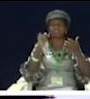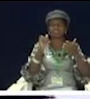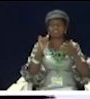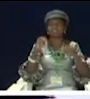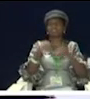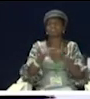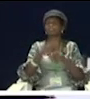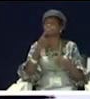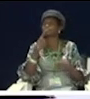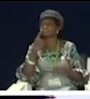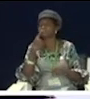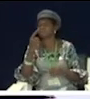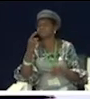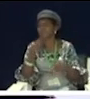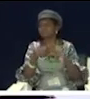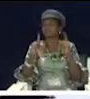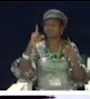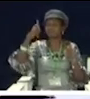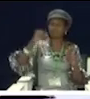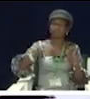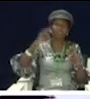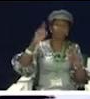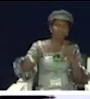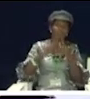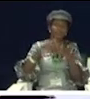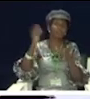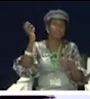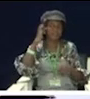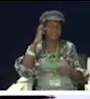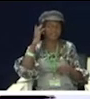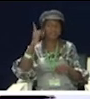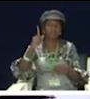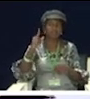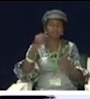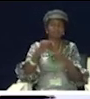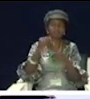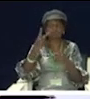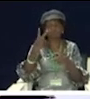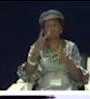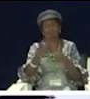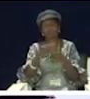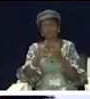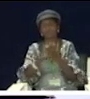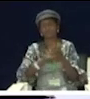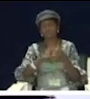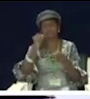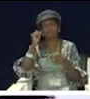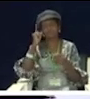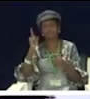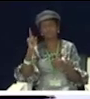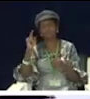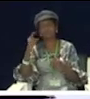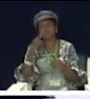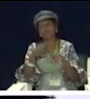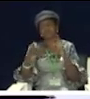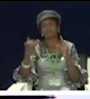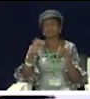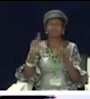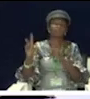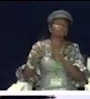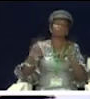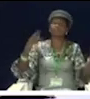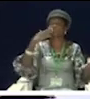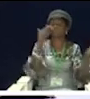tongues. But then I began to hear one or two words that I recognized. But they did a very good